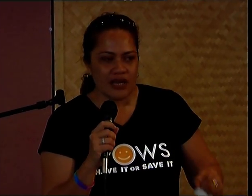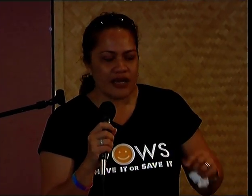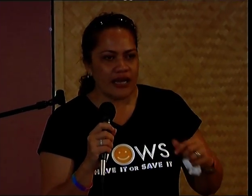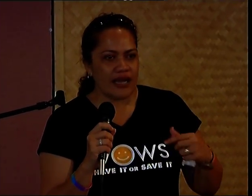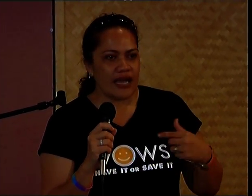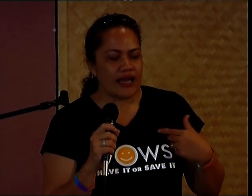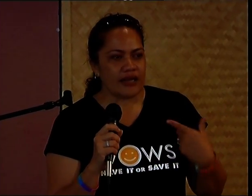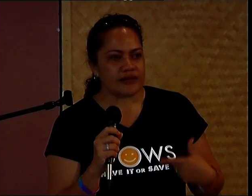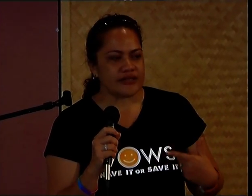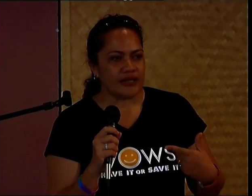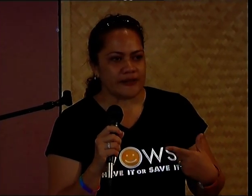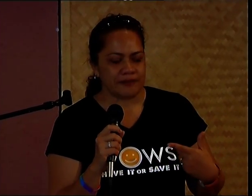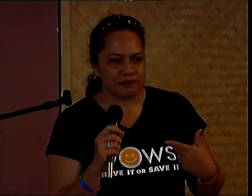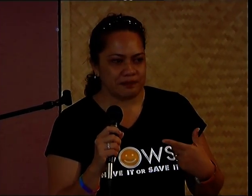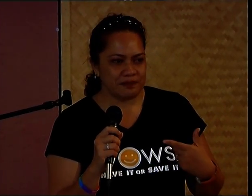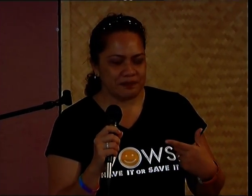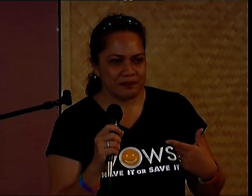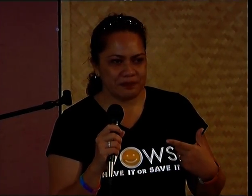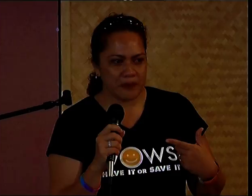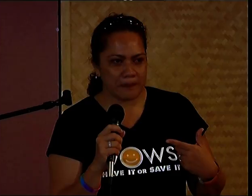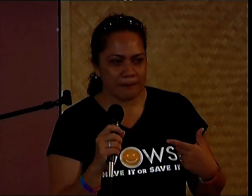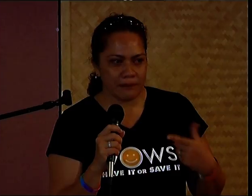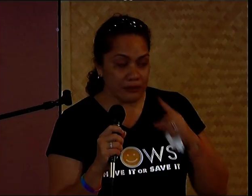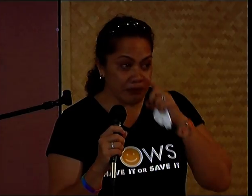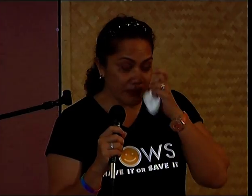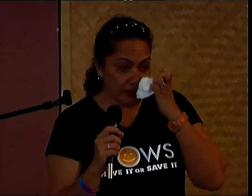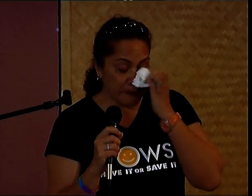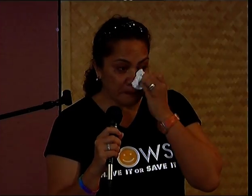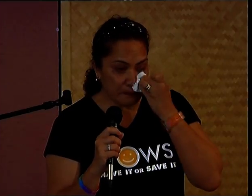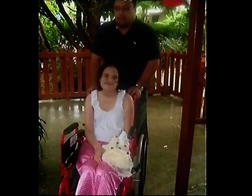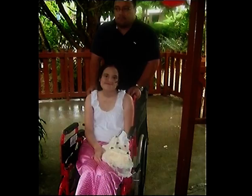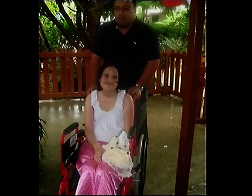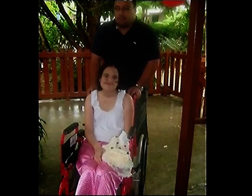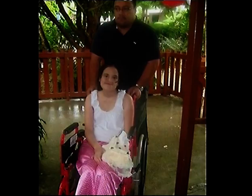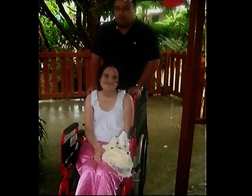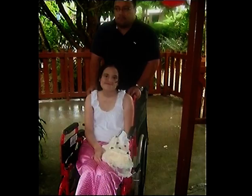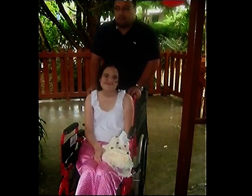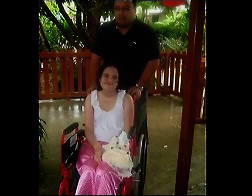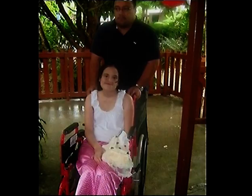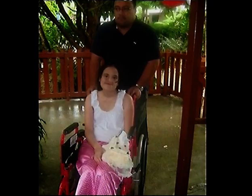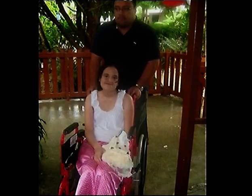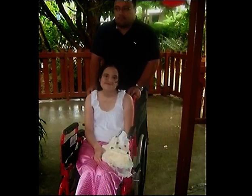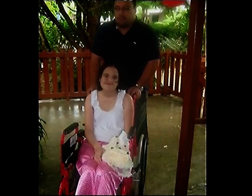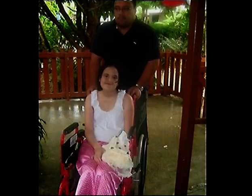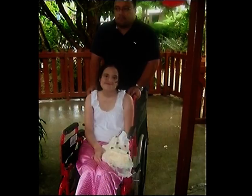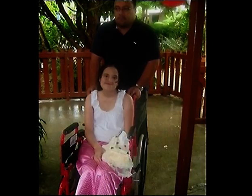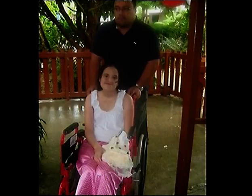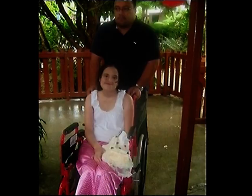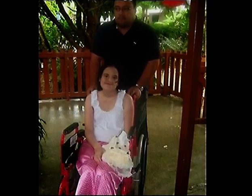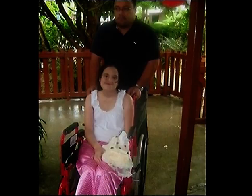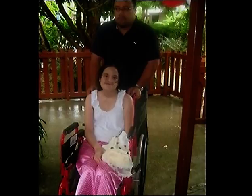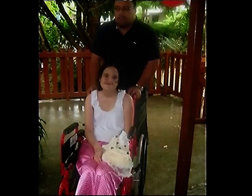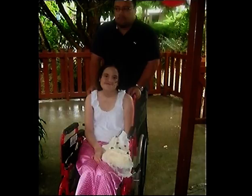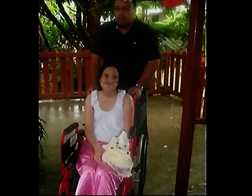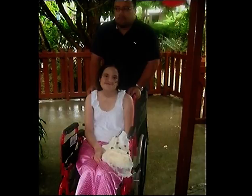mother, thanked the volunteers and the media for launching the worthy cause this morning, saying the message for families who have children who battle with